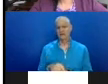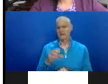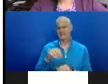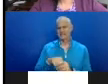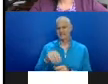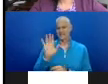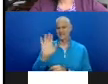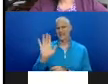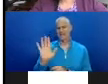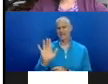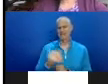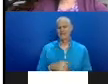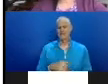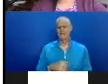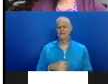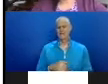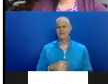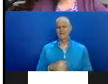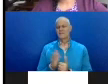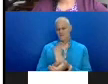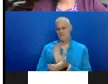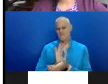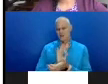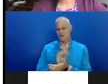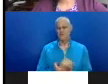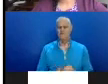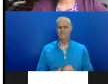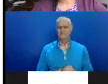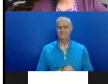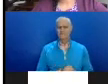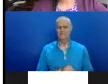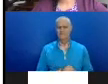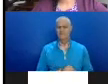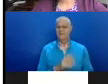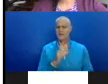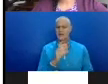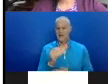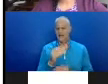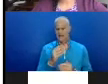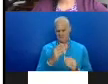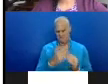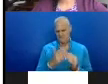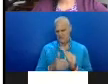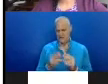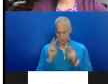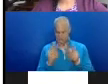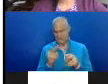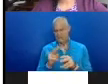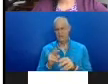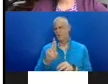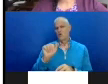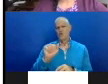the um, video at the front end of the film. And so what